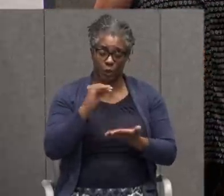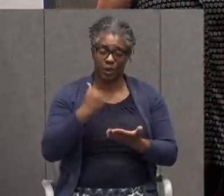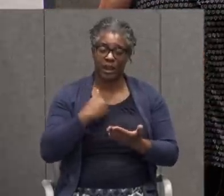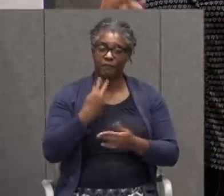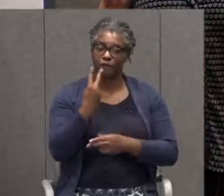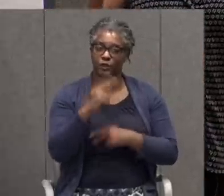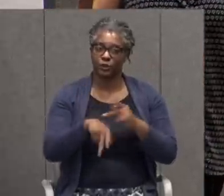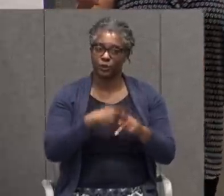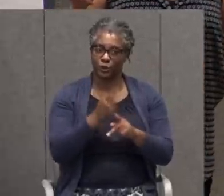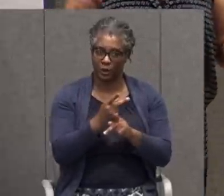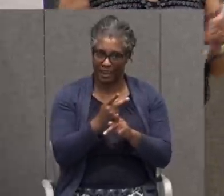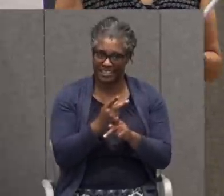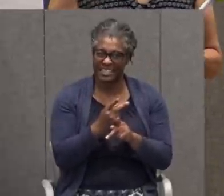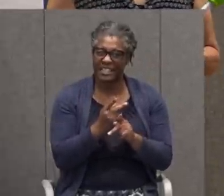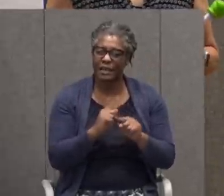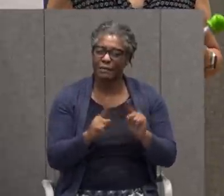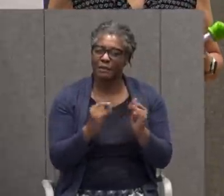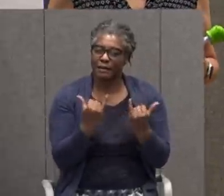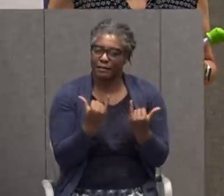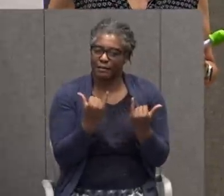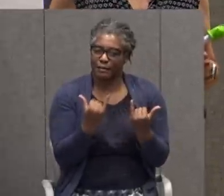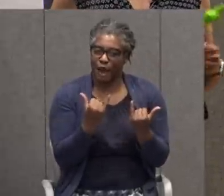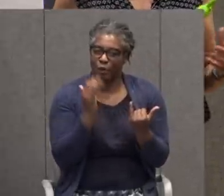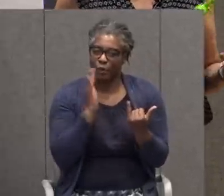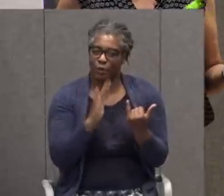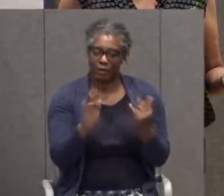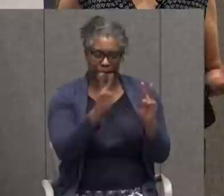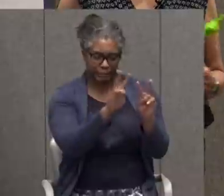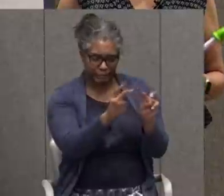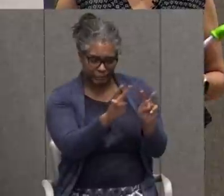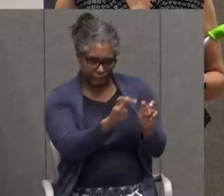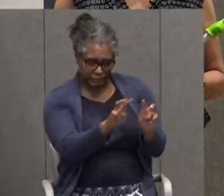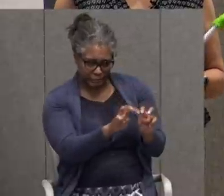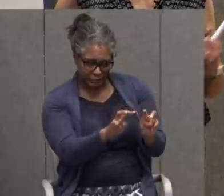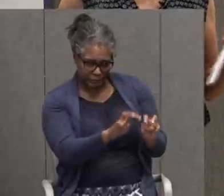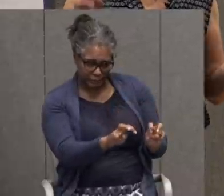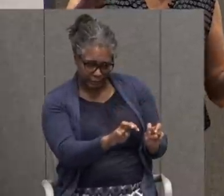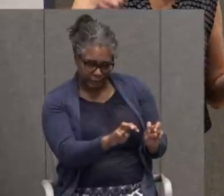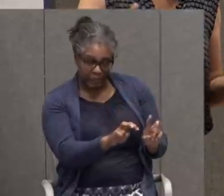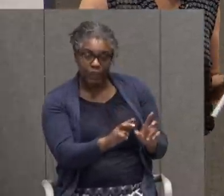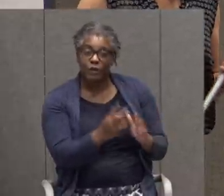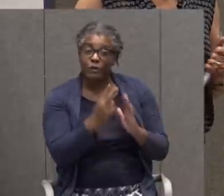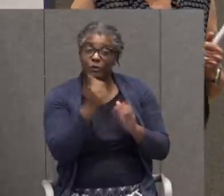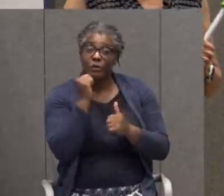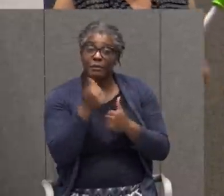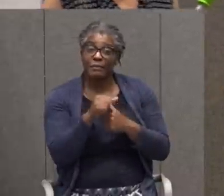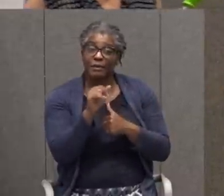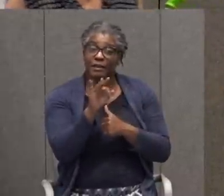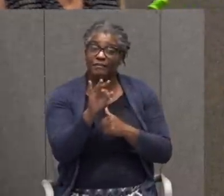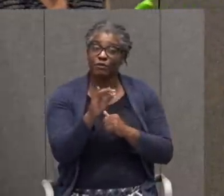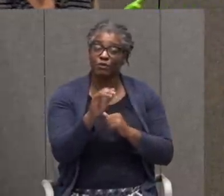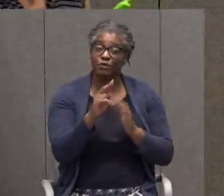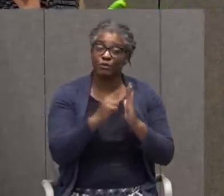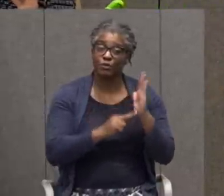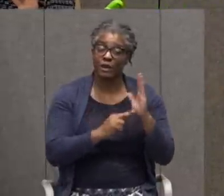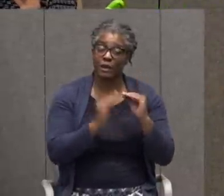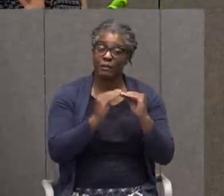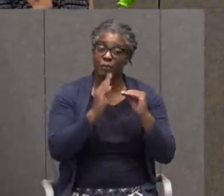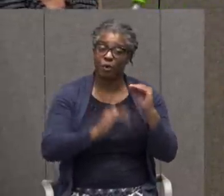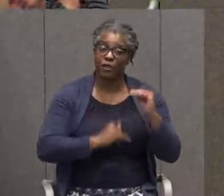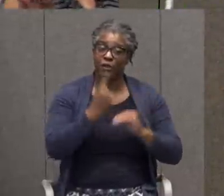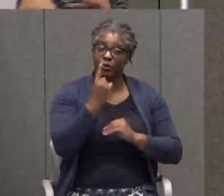bit deeper. So remember, when you read something more than once, you get to see more than you saw the first